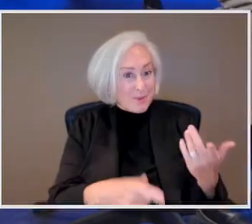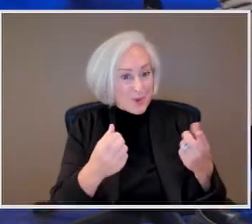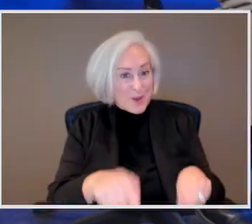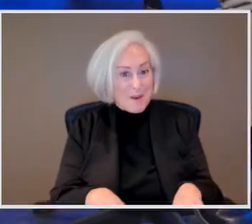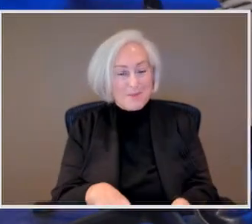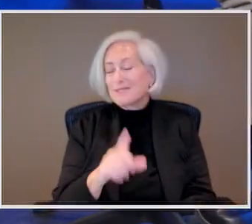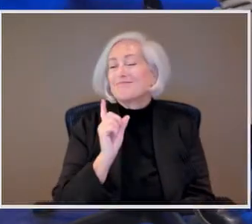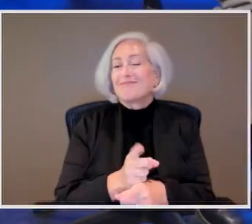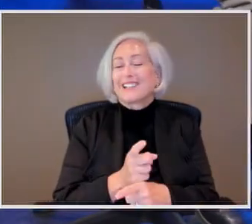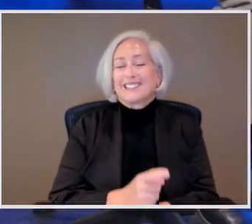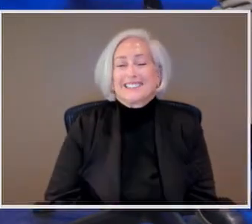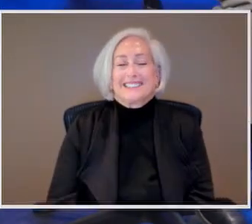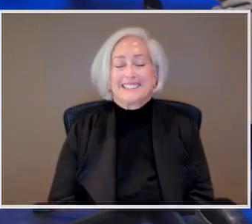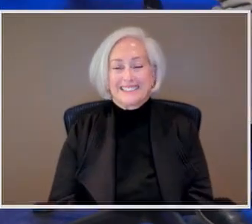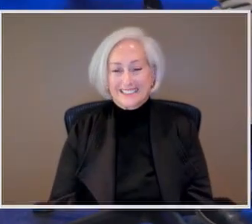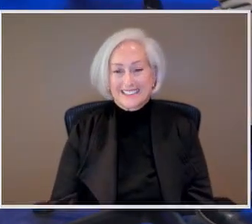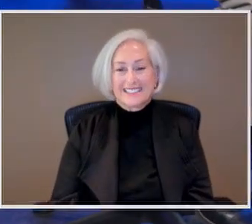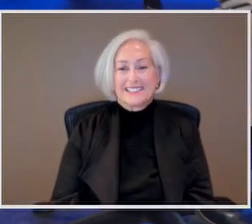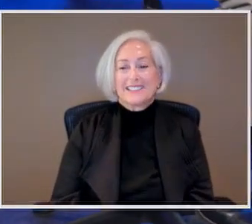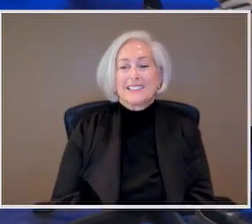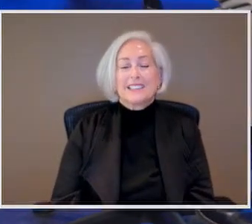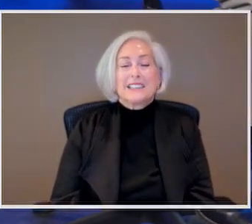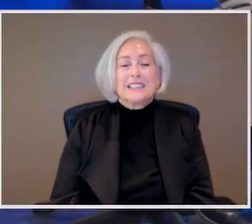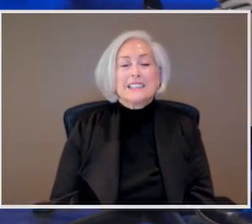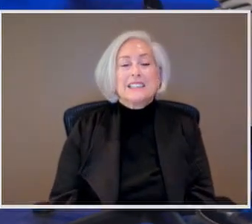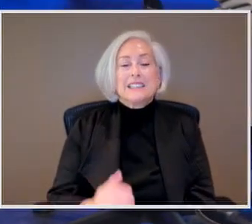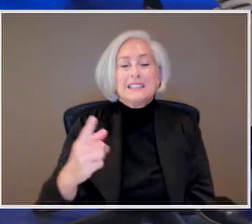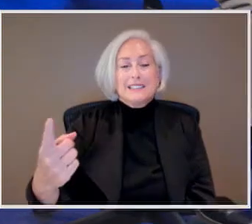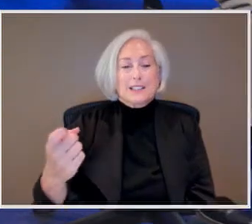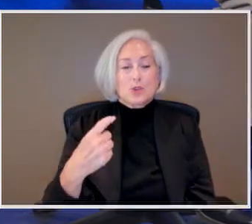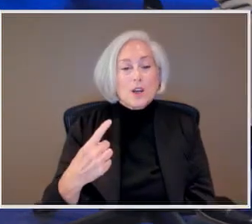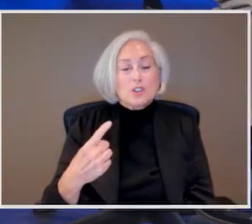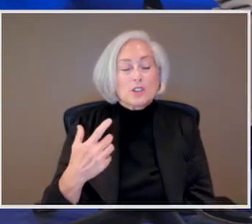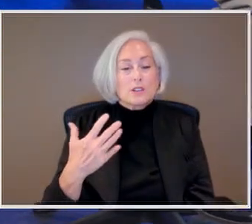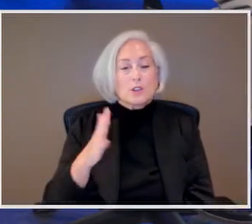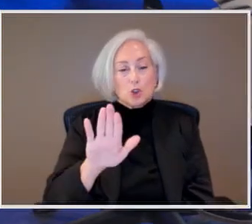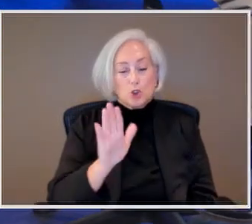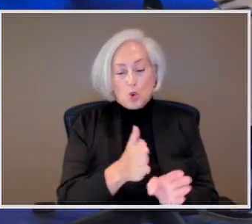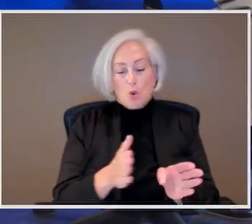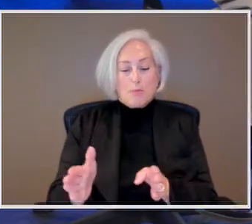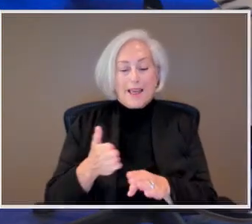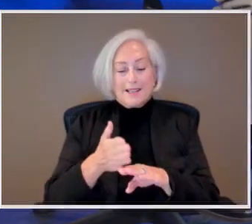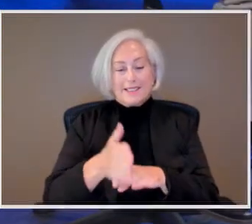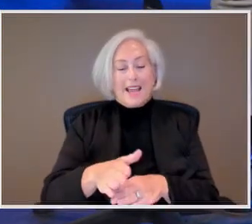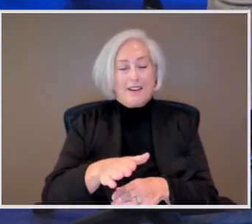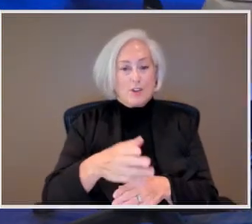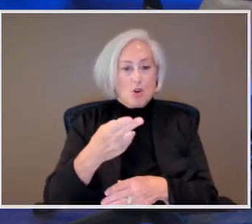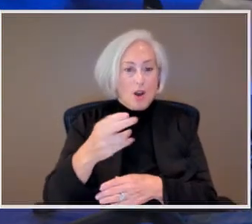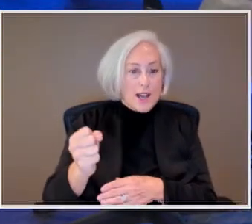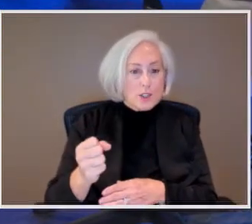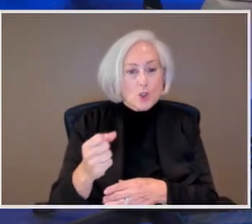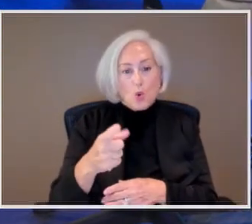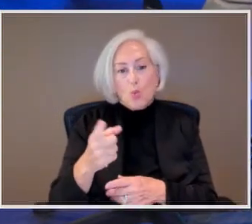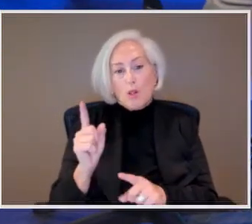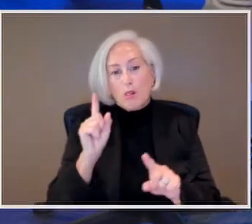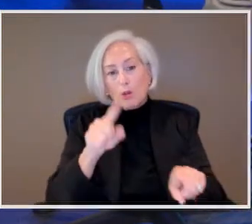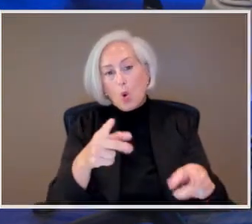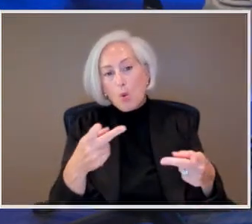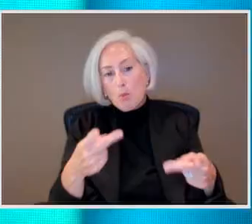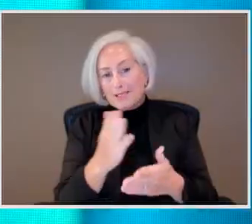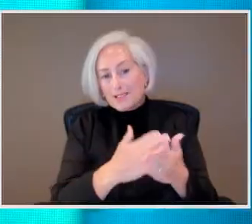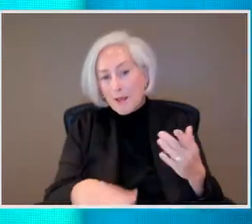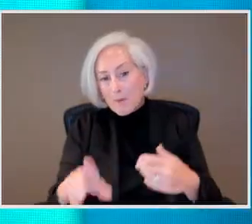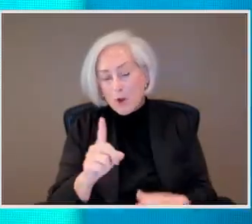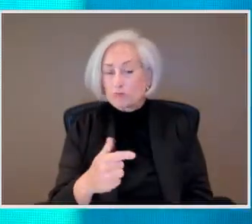amazing. So Becca wants to know, what are your plans after high school? Do you want to play somewhere? I would like to play